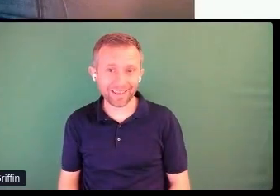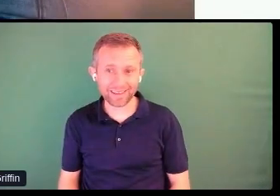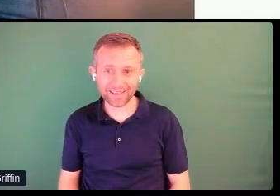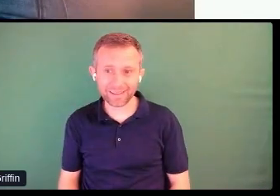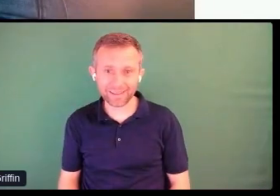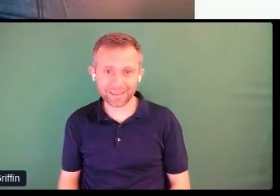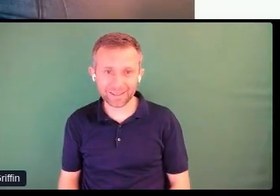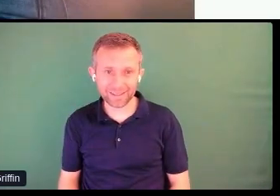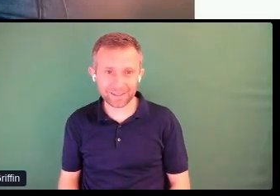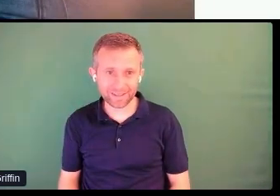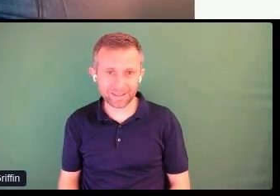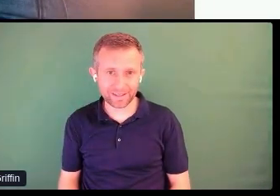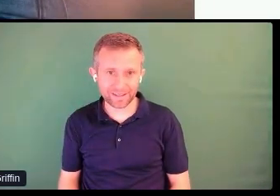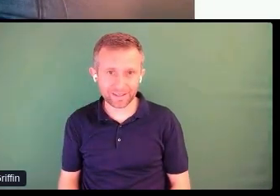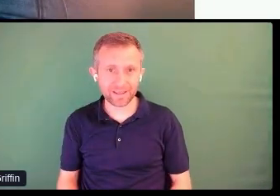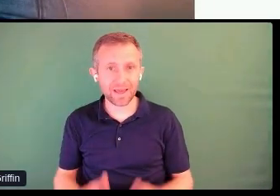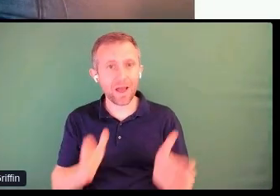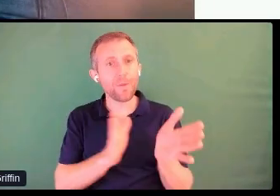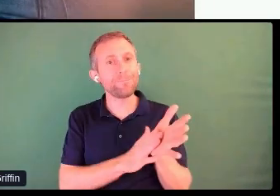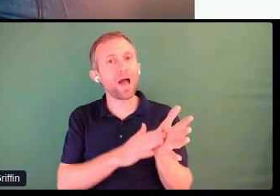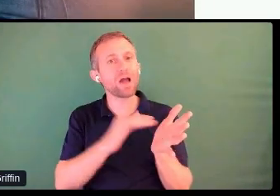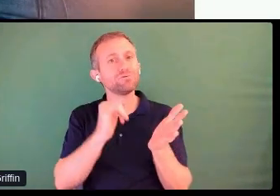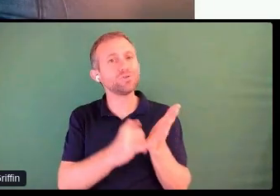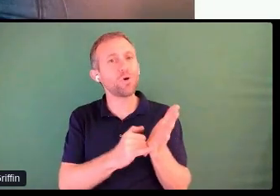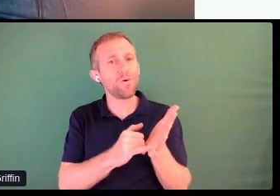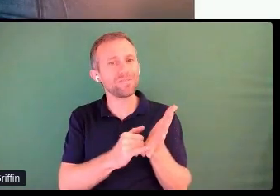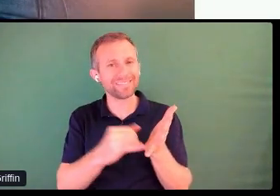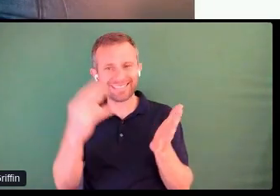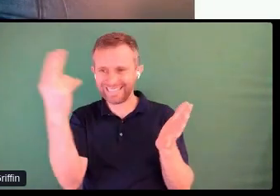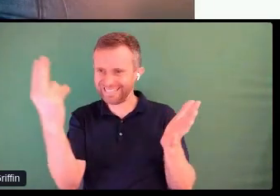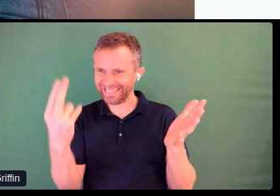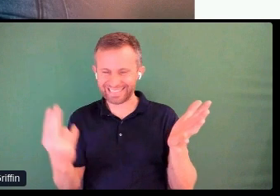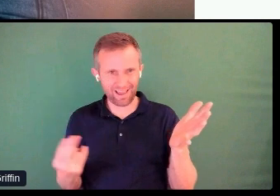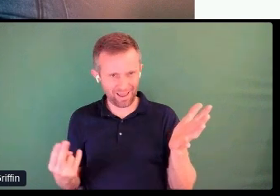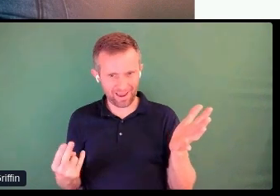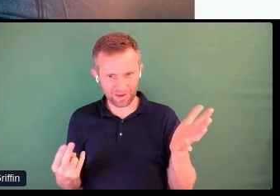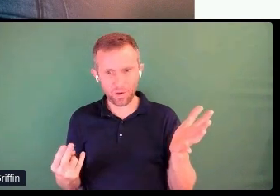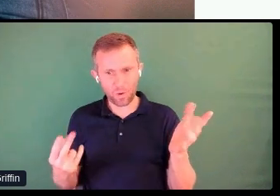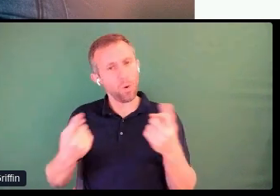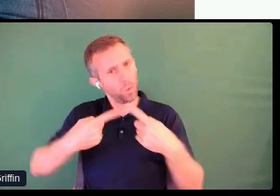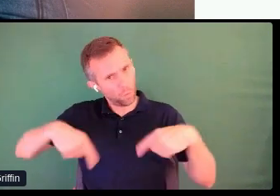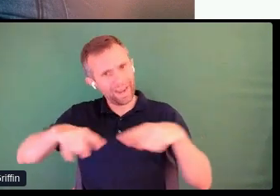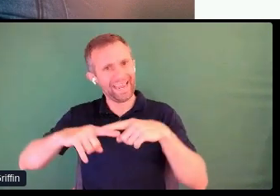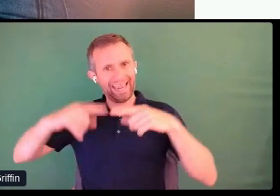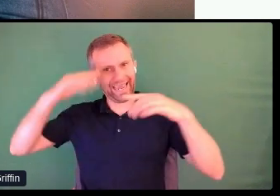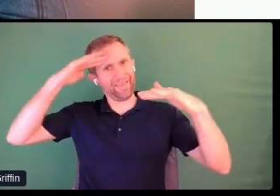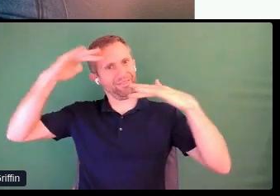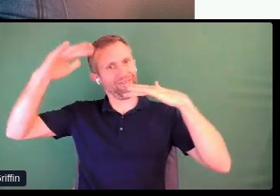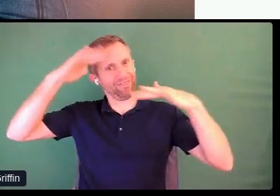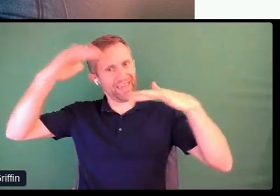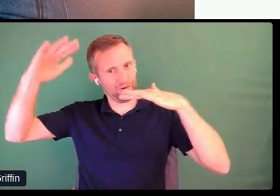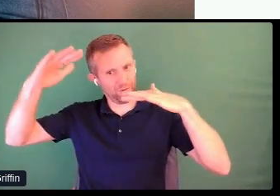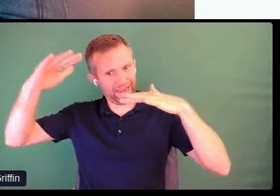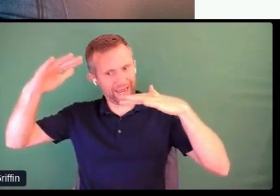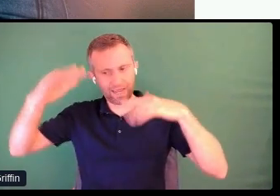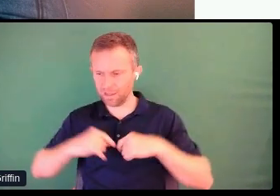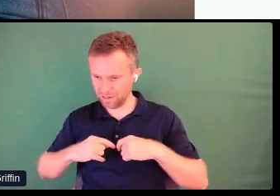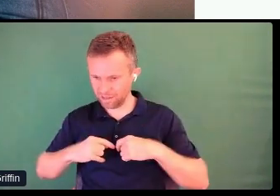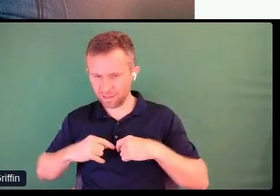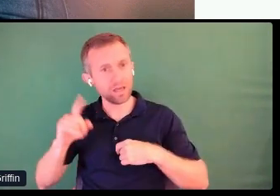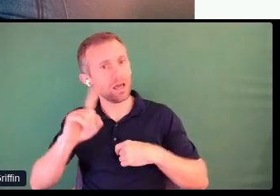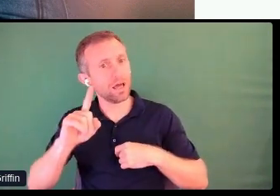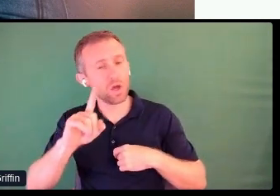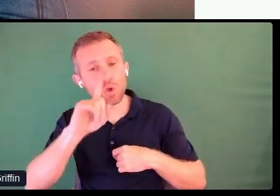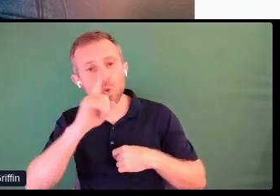In our design practice at Microsoft, we believe in nothing about us without us, which means that we need to include people with disabilities from